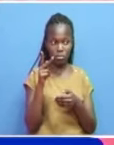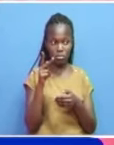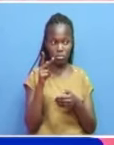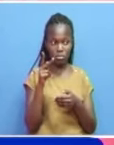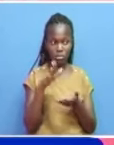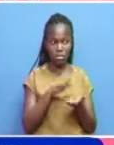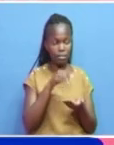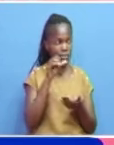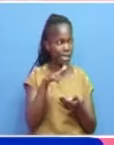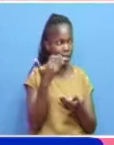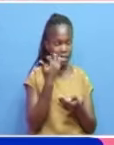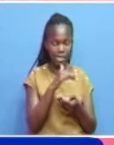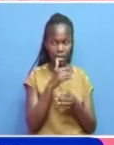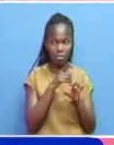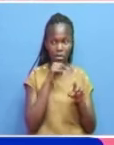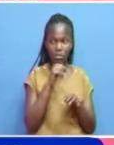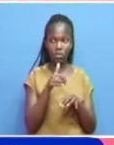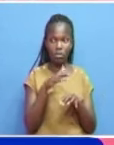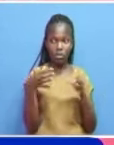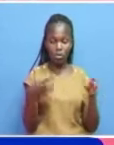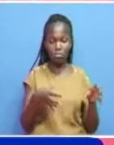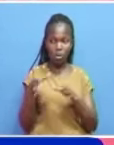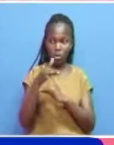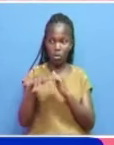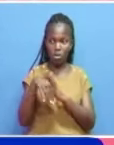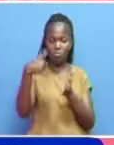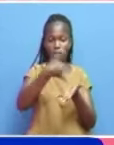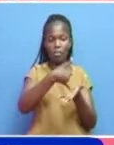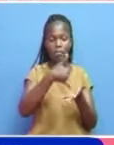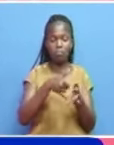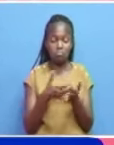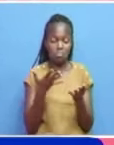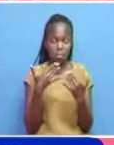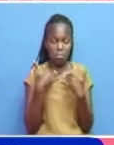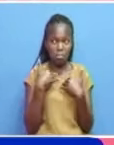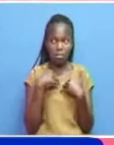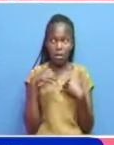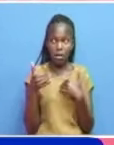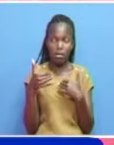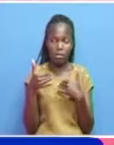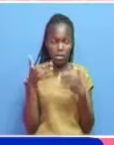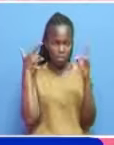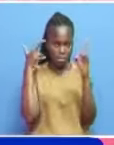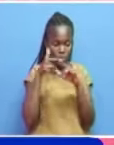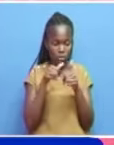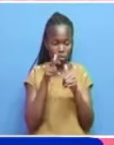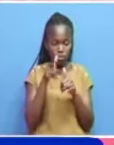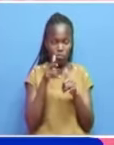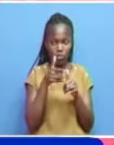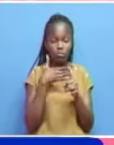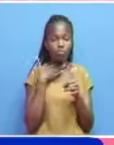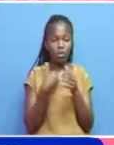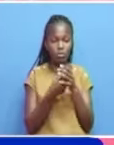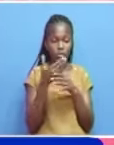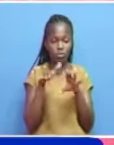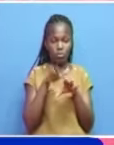Impeach Gachagua, but don't drag the whole community into it. Unless you have another motive, which you have always nurtured